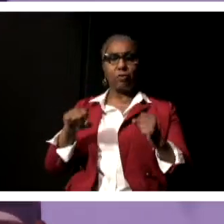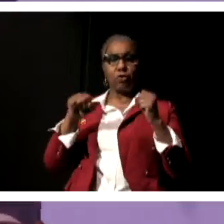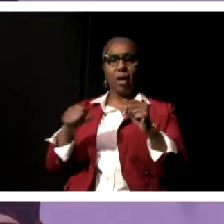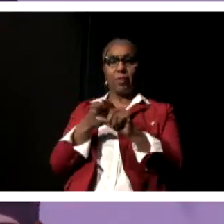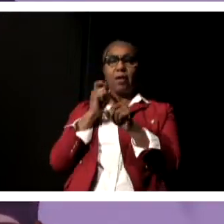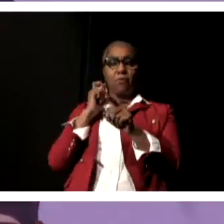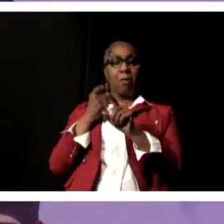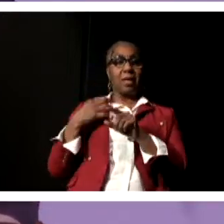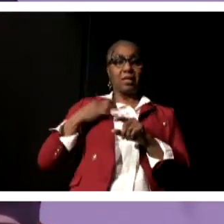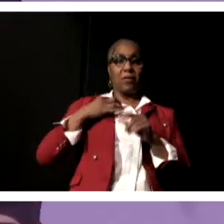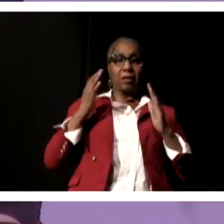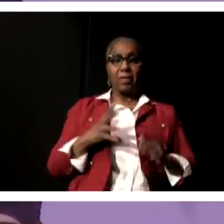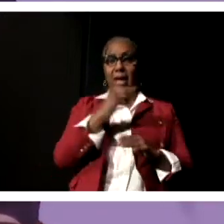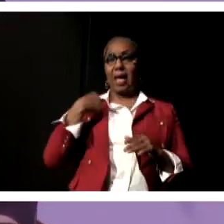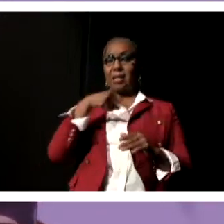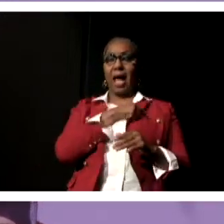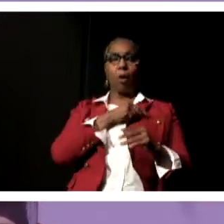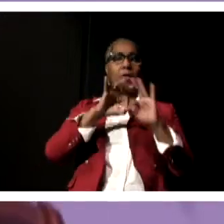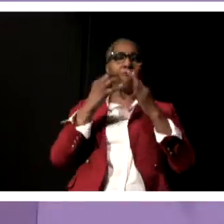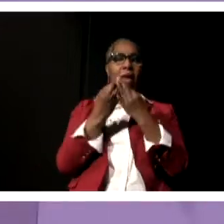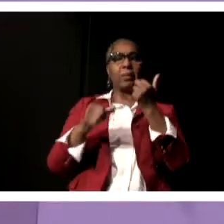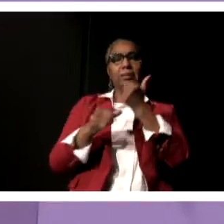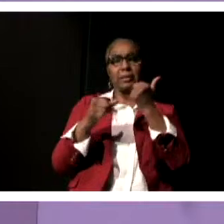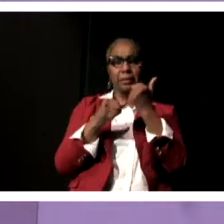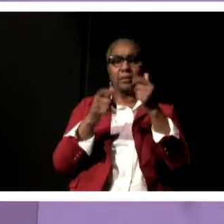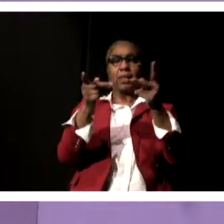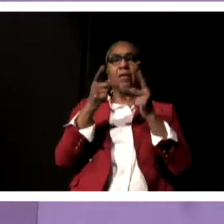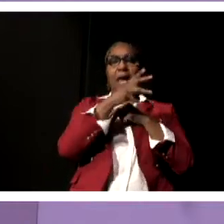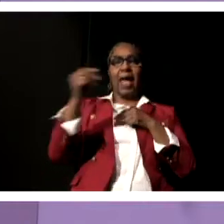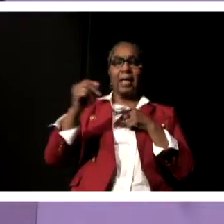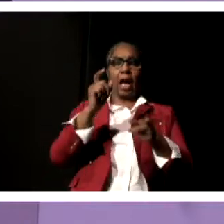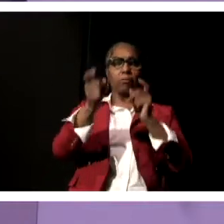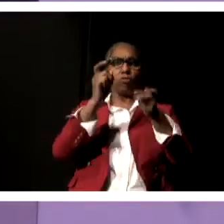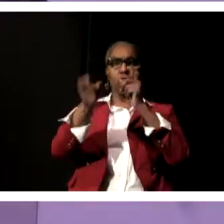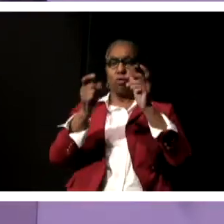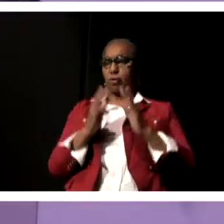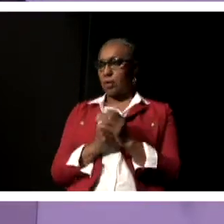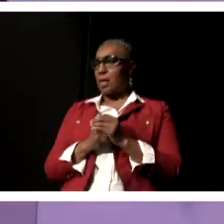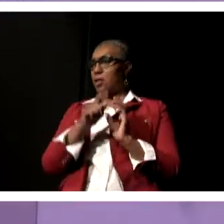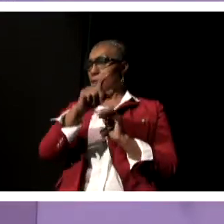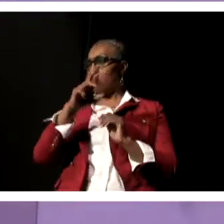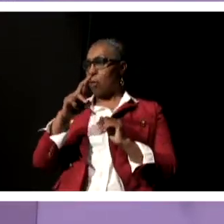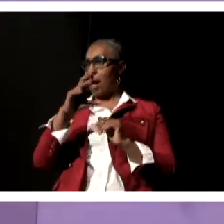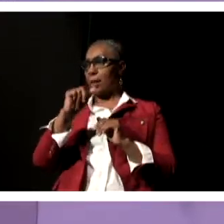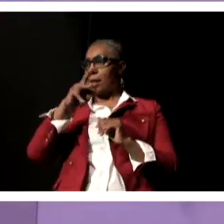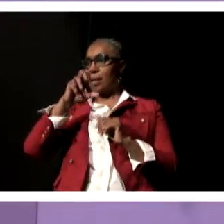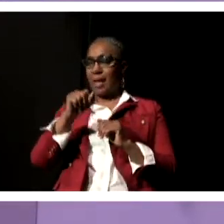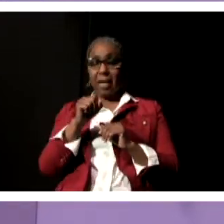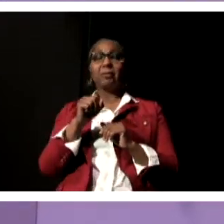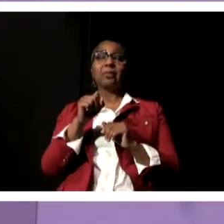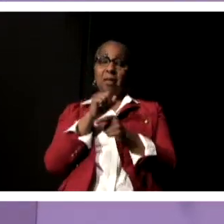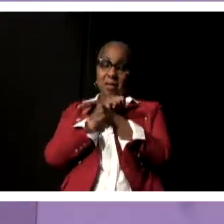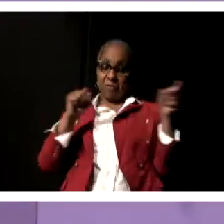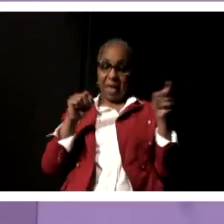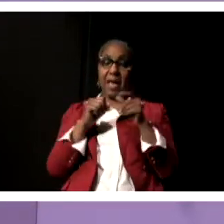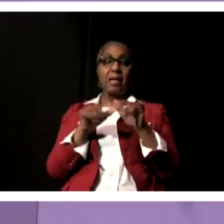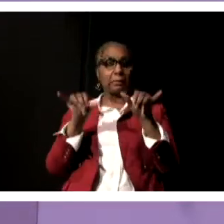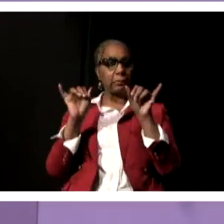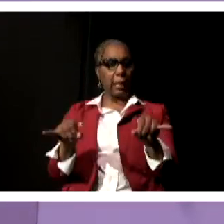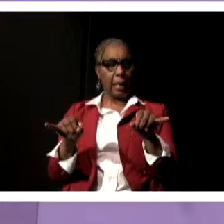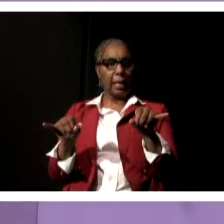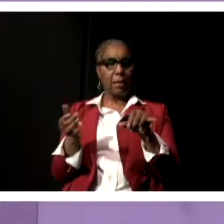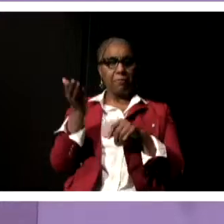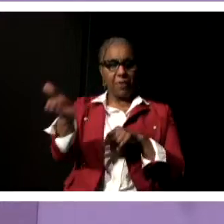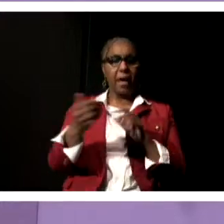the volunteers at our Family Assistance Center and our donors to Little Rock Cares, who literally and figuratively stayed on the